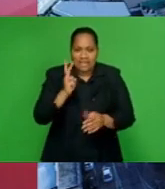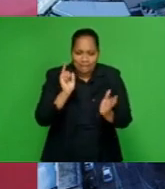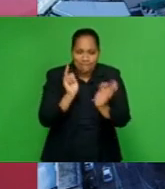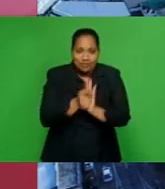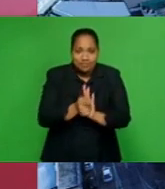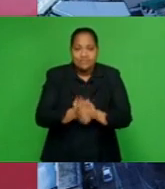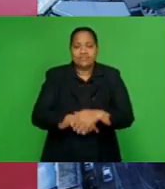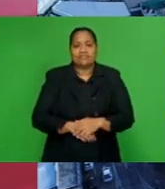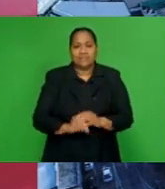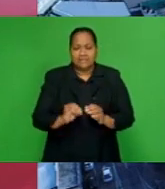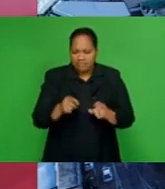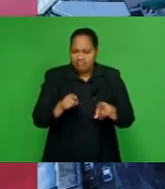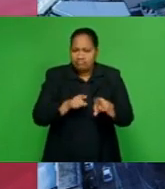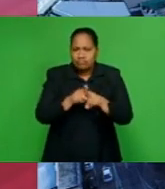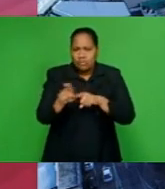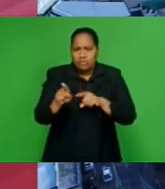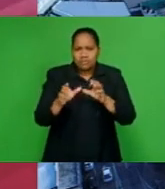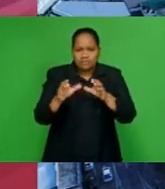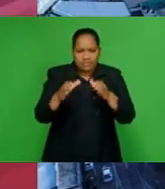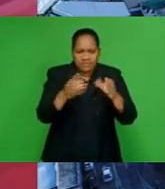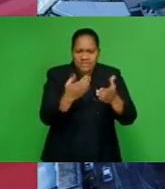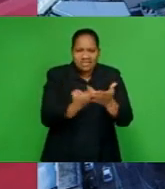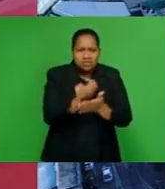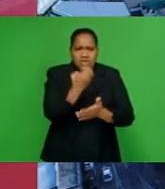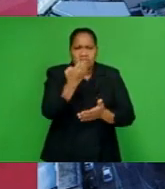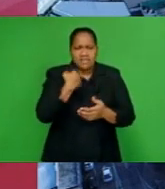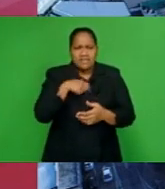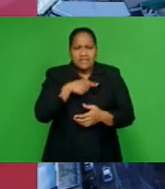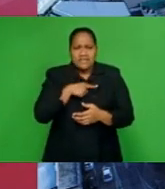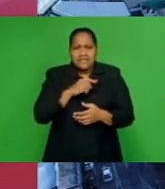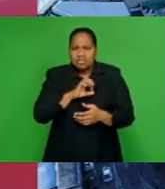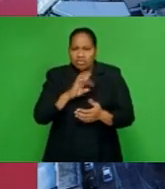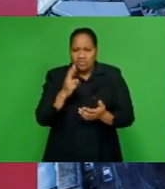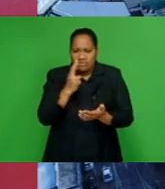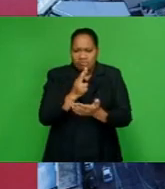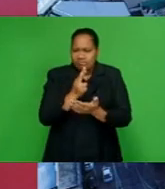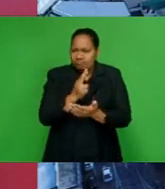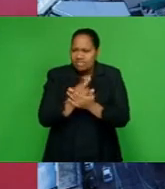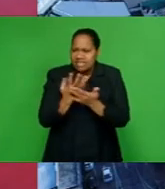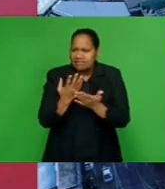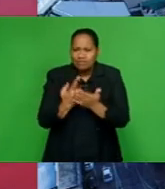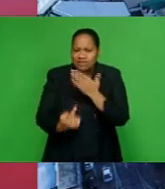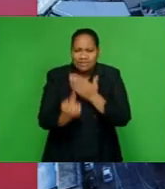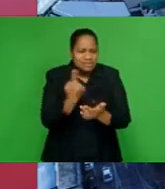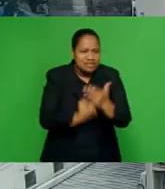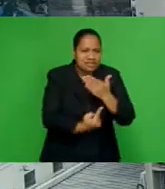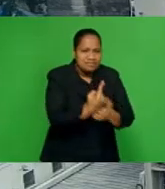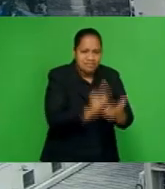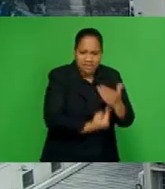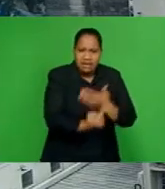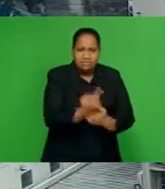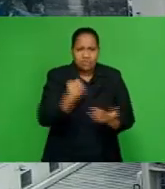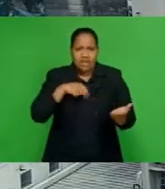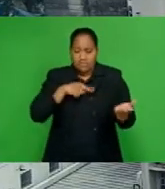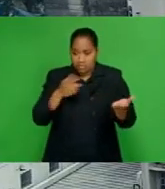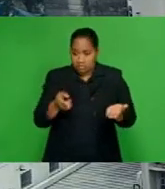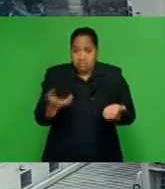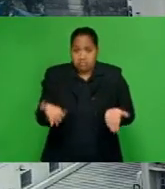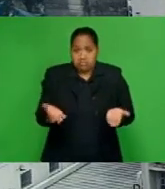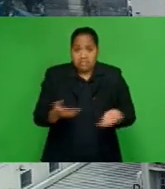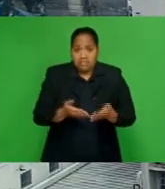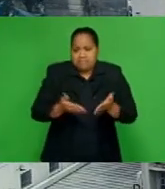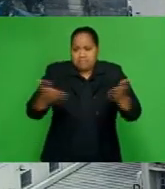most sectors of the economy, we are not immune to what's happening around us, and this is the biggest reduction I've come